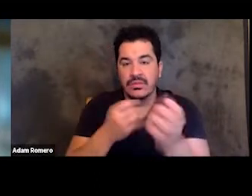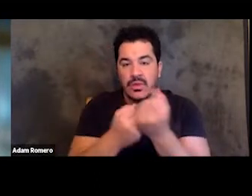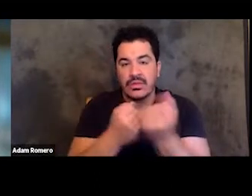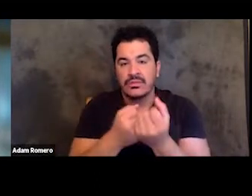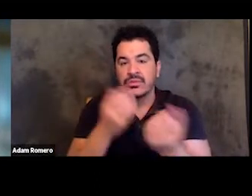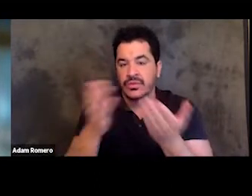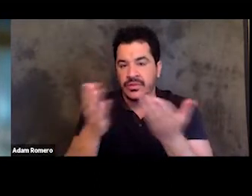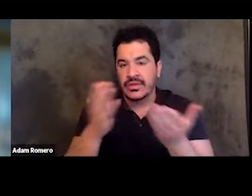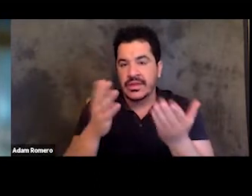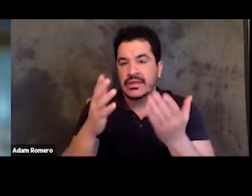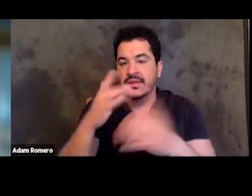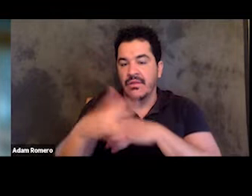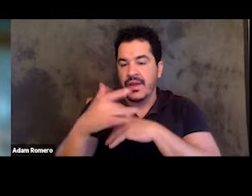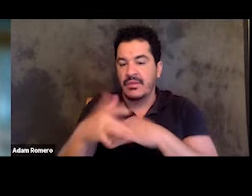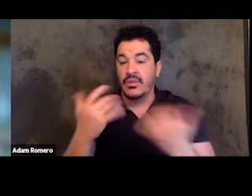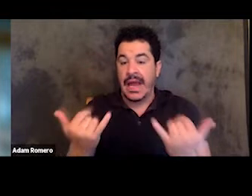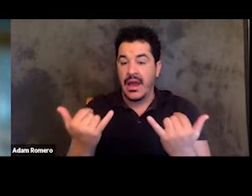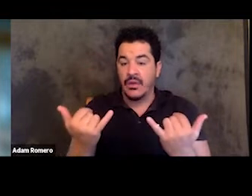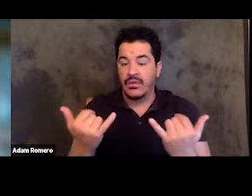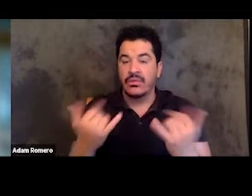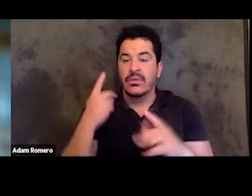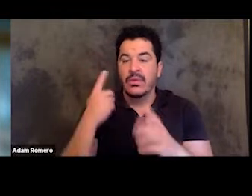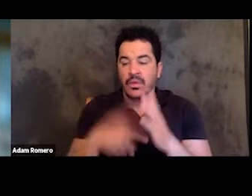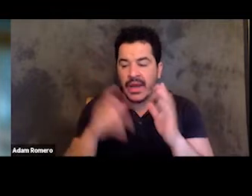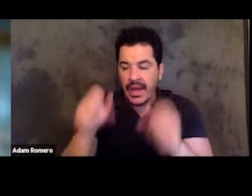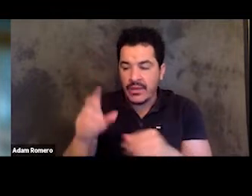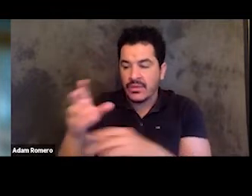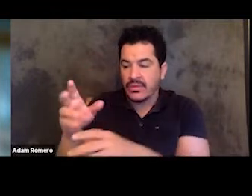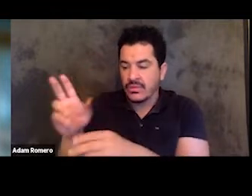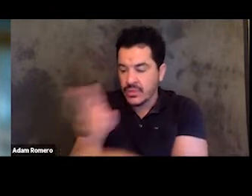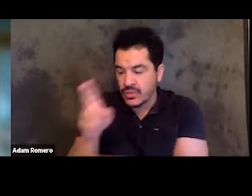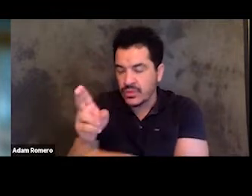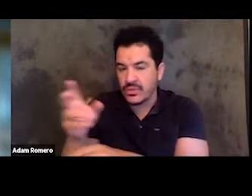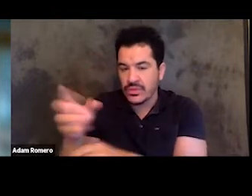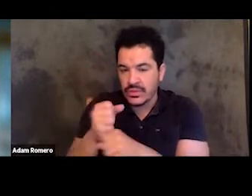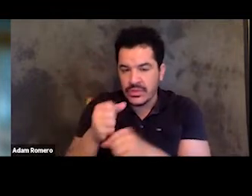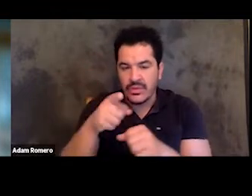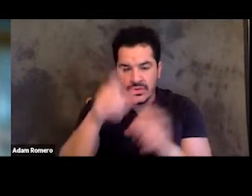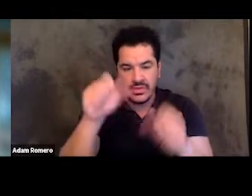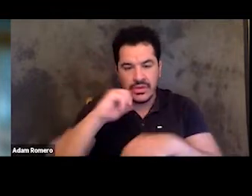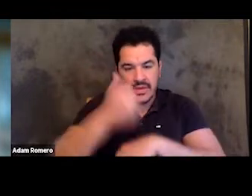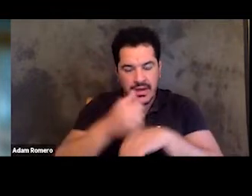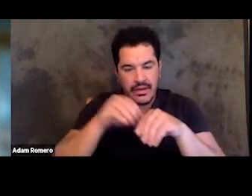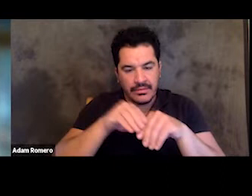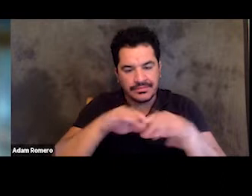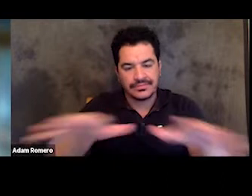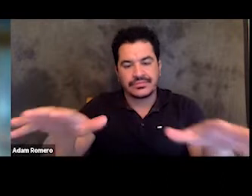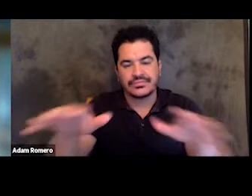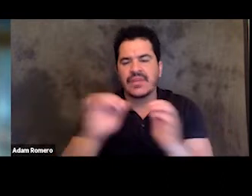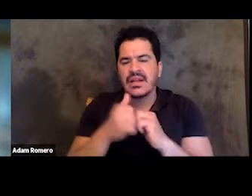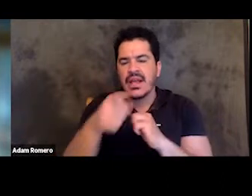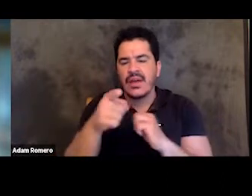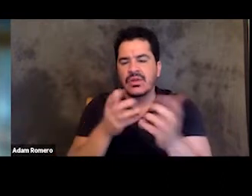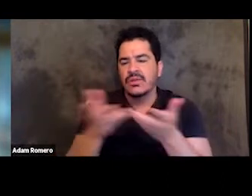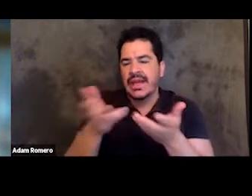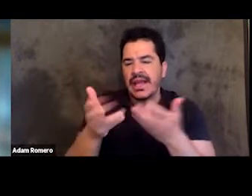What are you able to refer to, which gets to the mapping of services and service providers? And then how do you engage youth, even